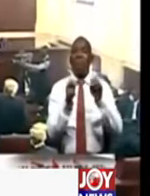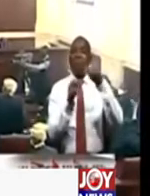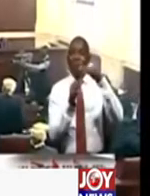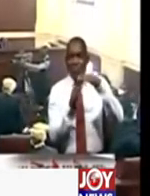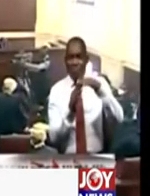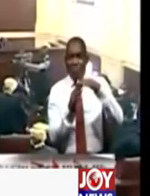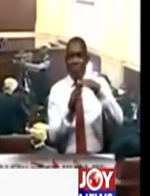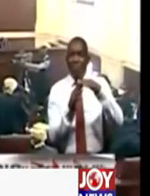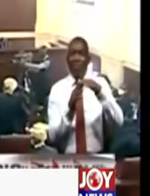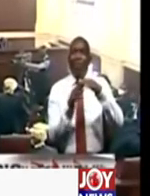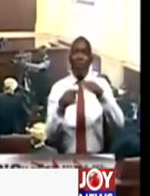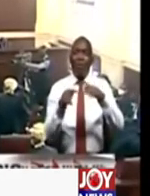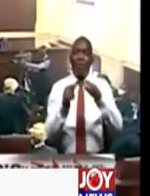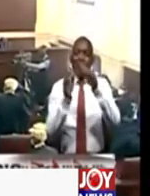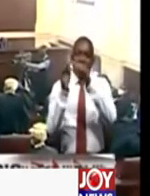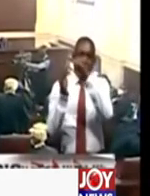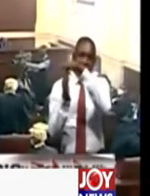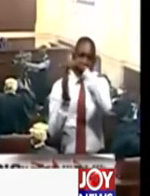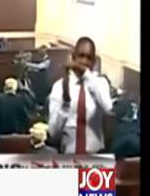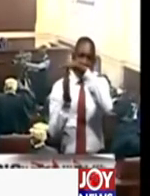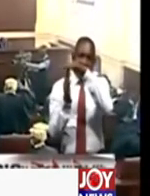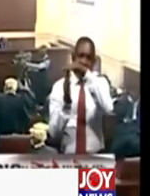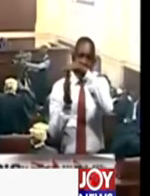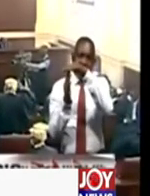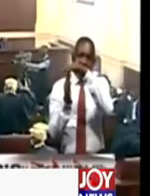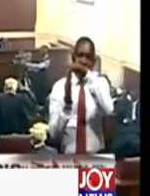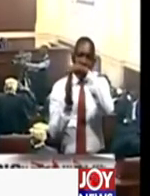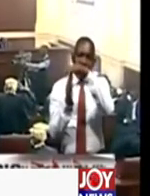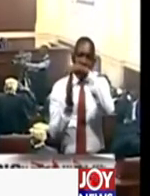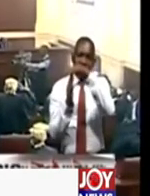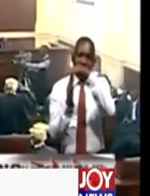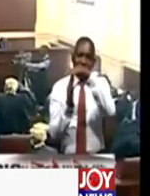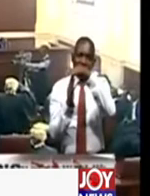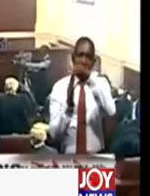we had issues. Excuse me. With the Greater Accra.